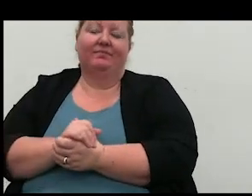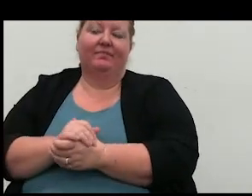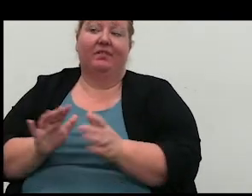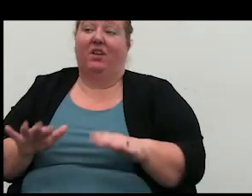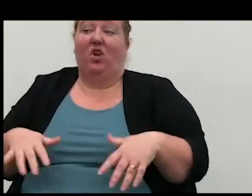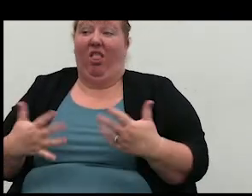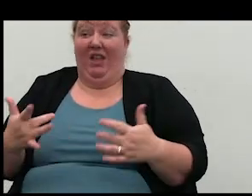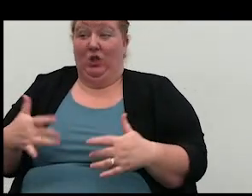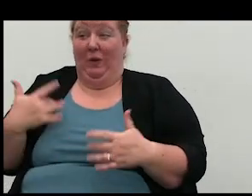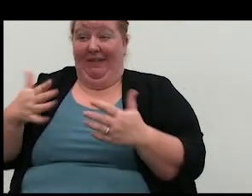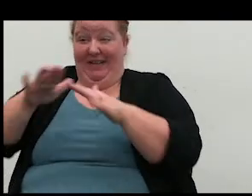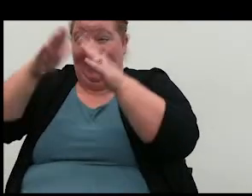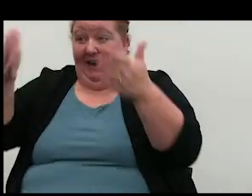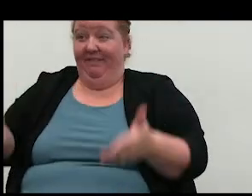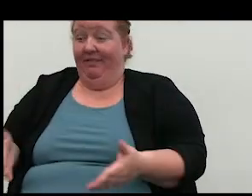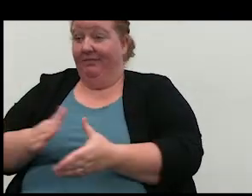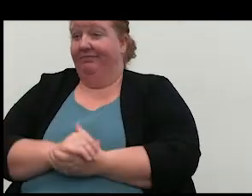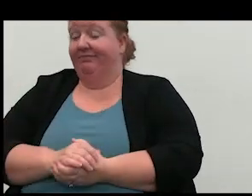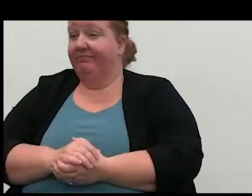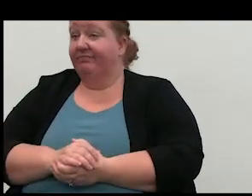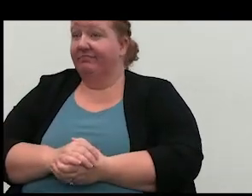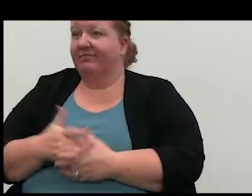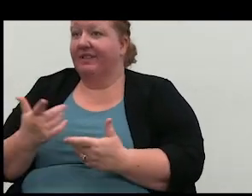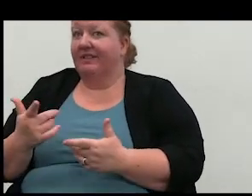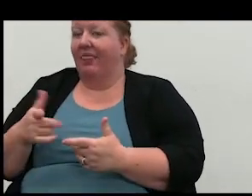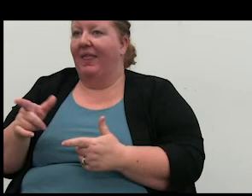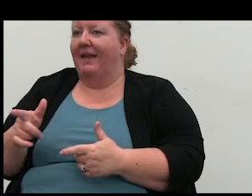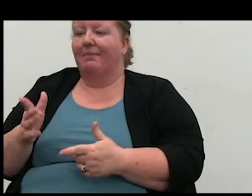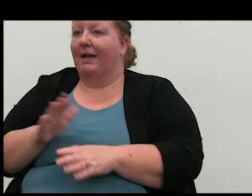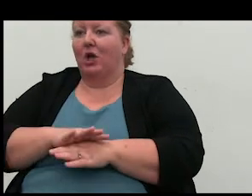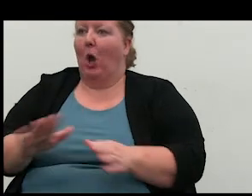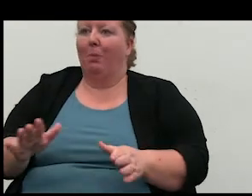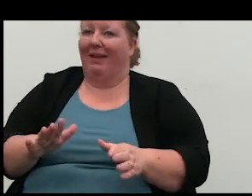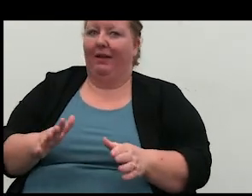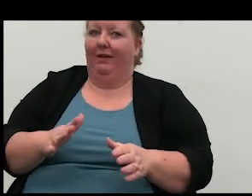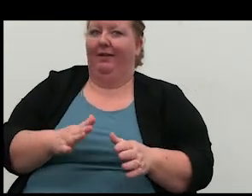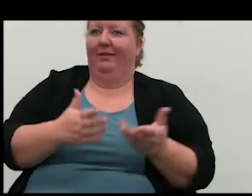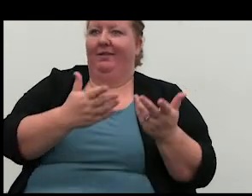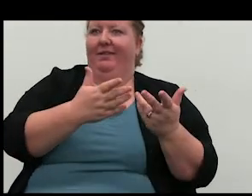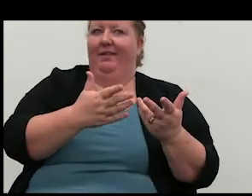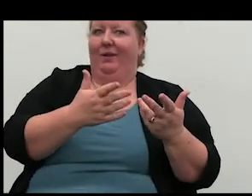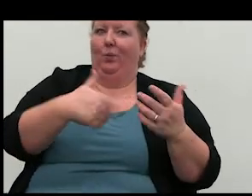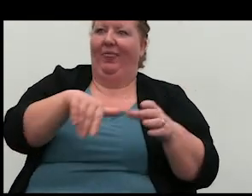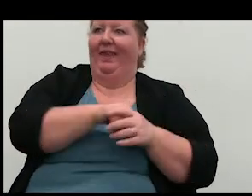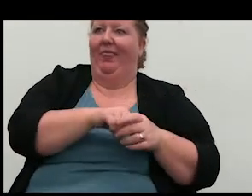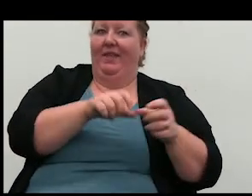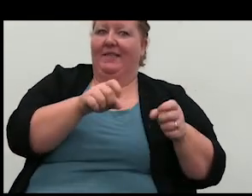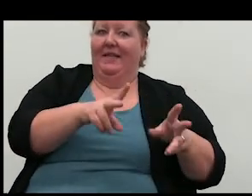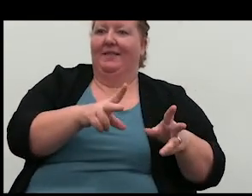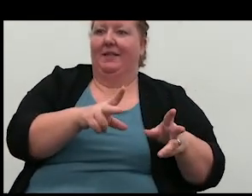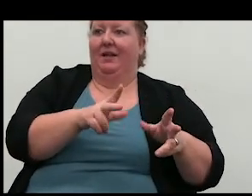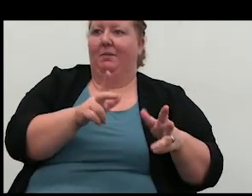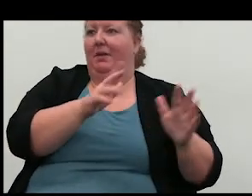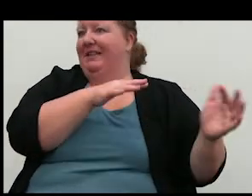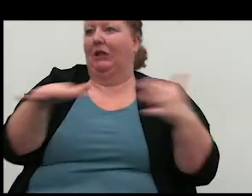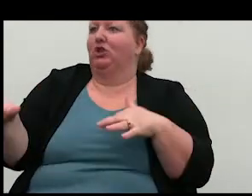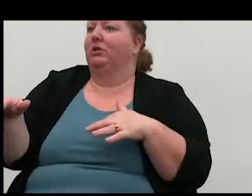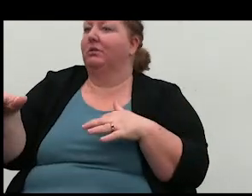unless you live in a cave, and then you attract so much attention by not being in the system that,